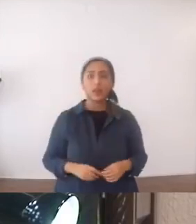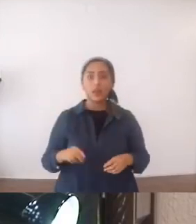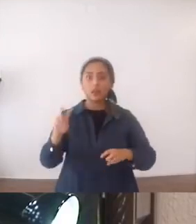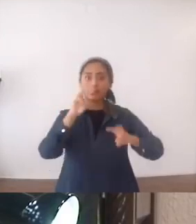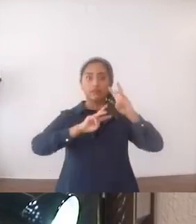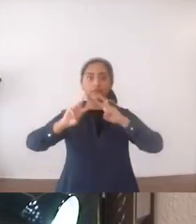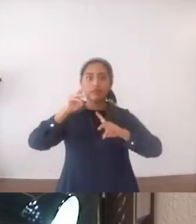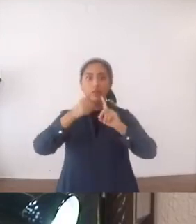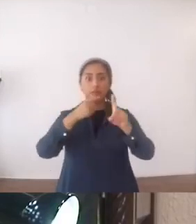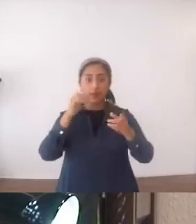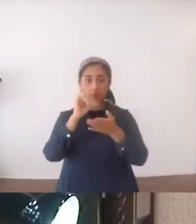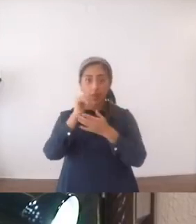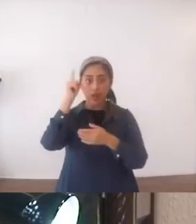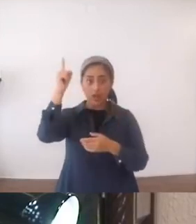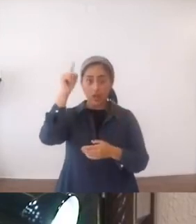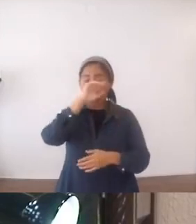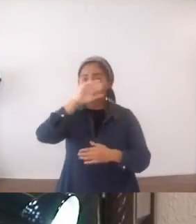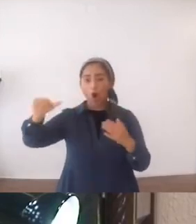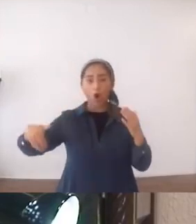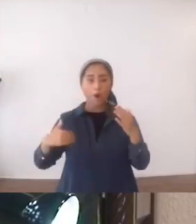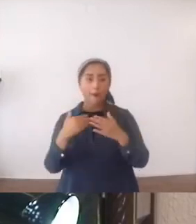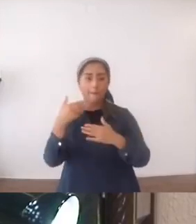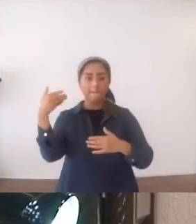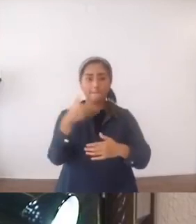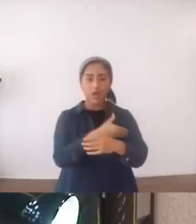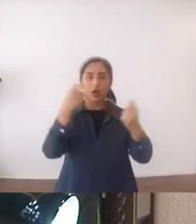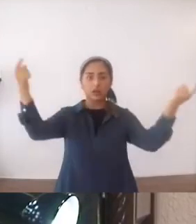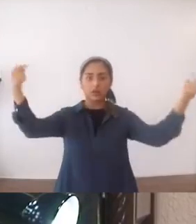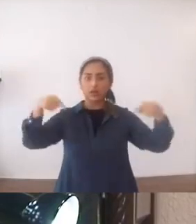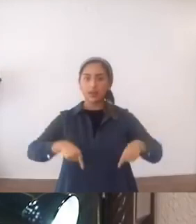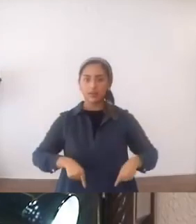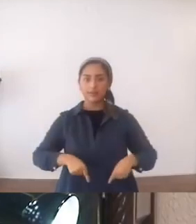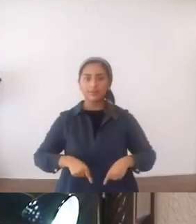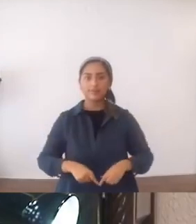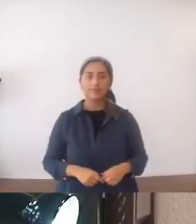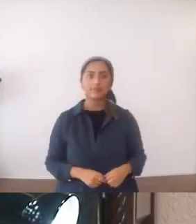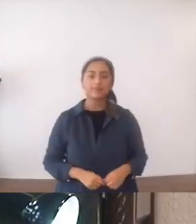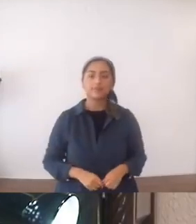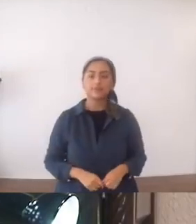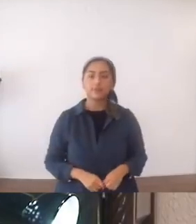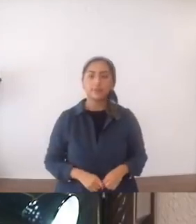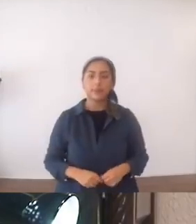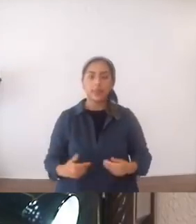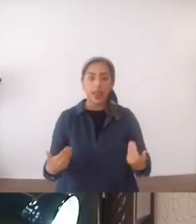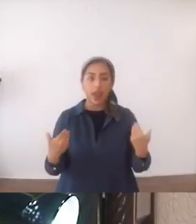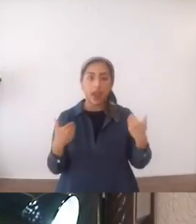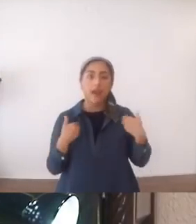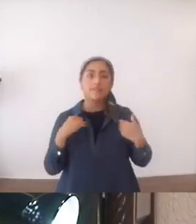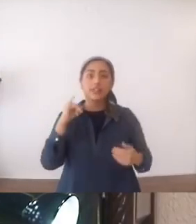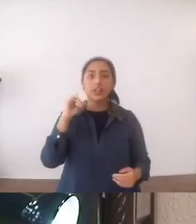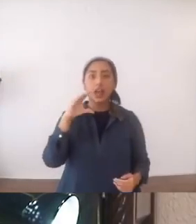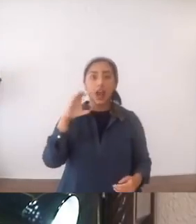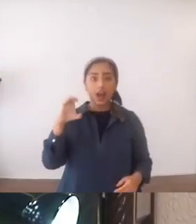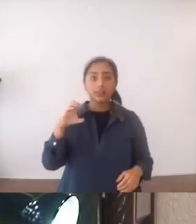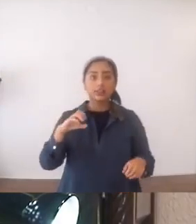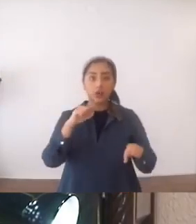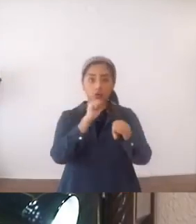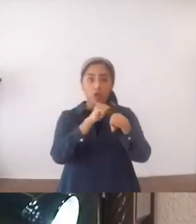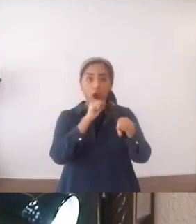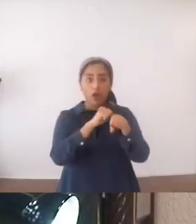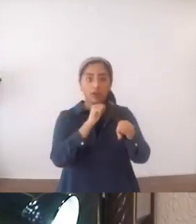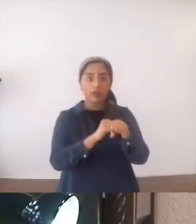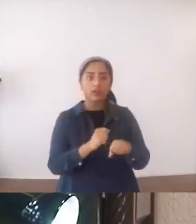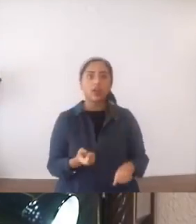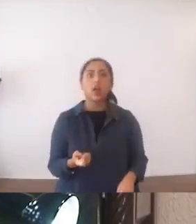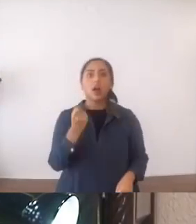an announcement from the Eternal Es un Father. aviso de que ya viene el Todopoderoso. That is another announcement that the Almighty is coming. Hay un iceberg